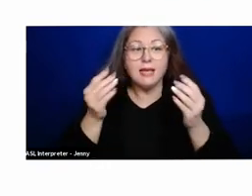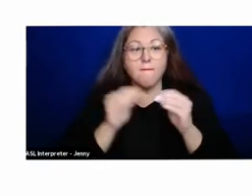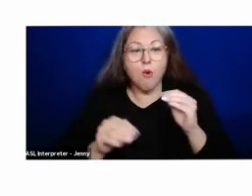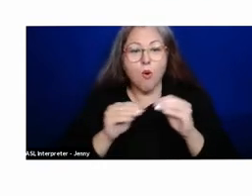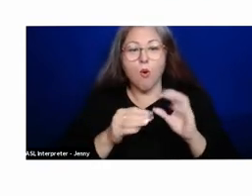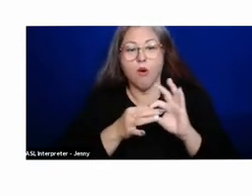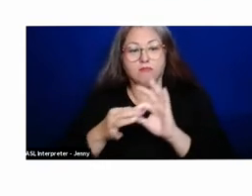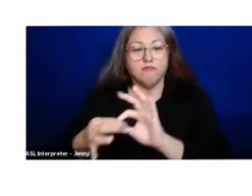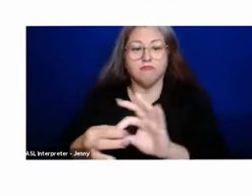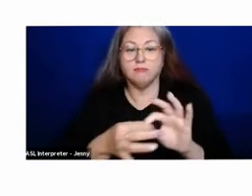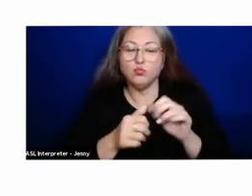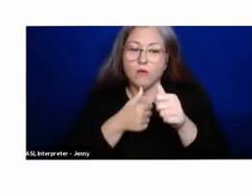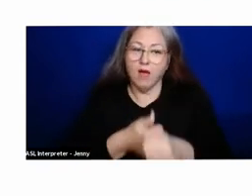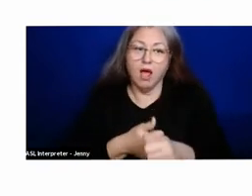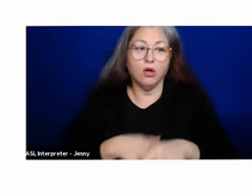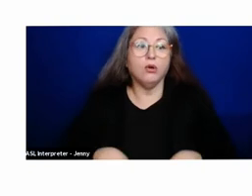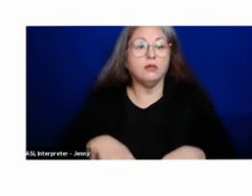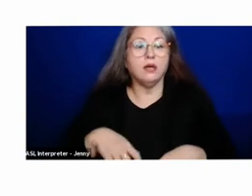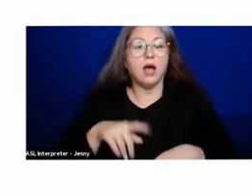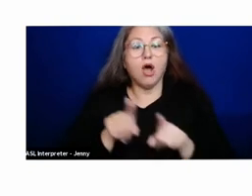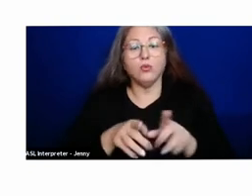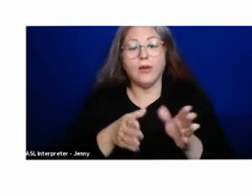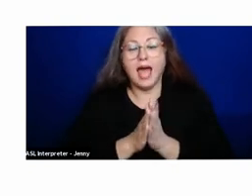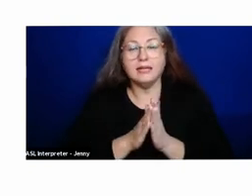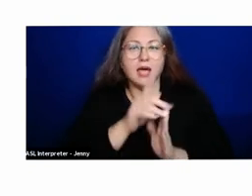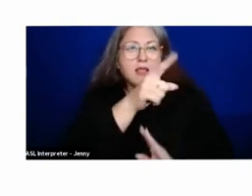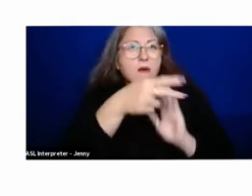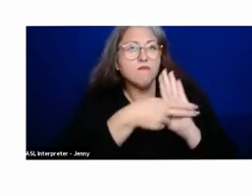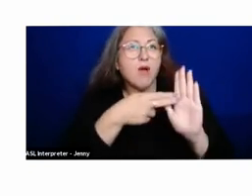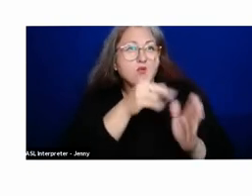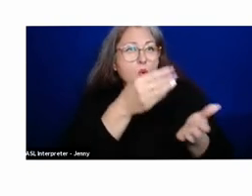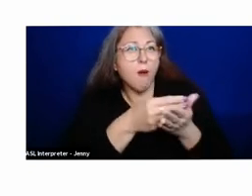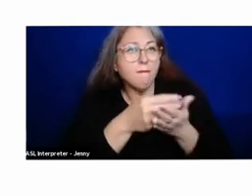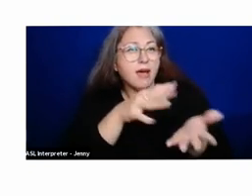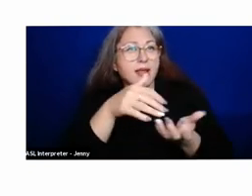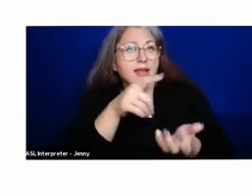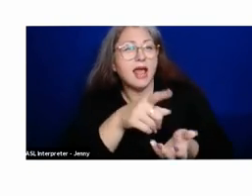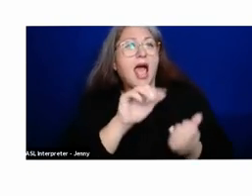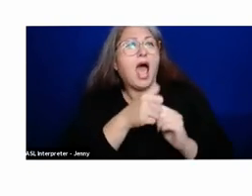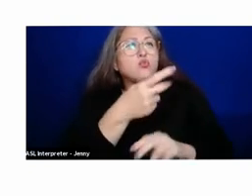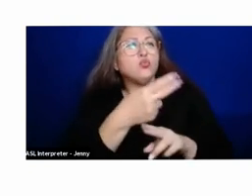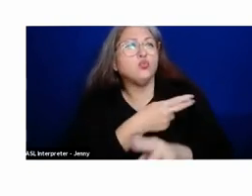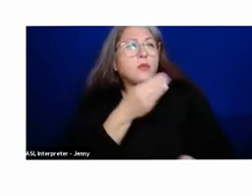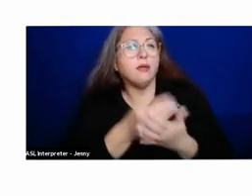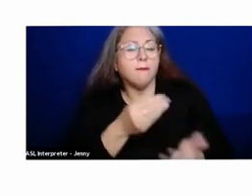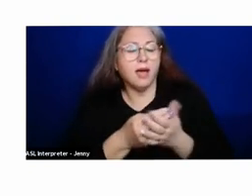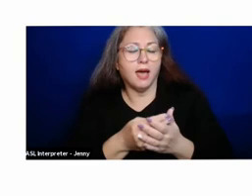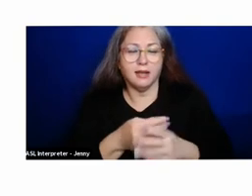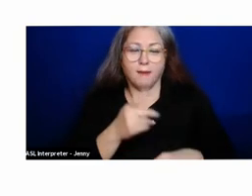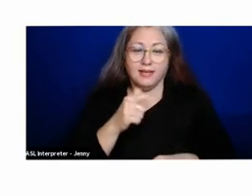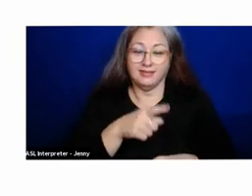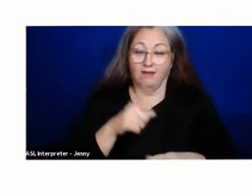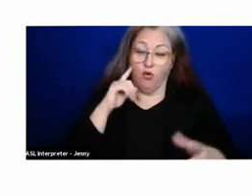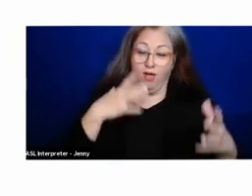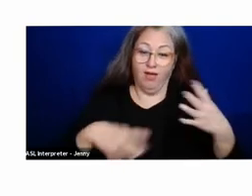lead. We should also be asking how brands are using the money from clothing take-back schemes and resale. The most unnatural thing about fashion